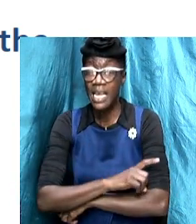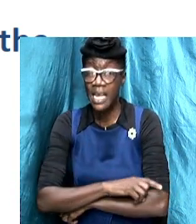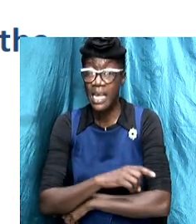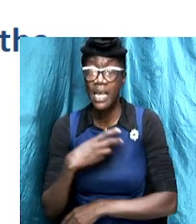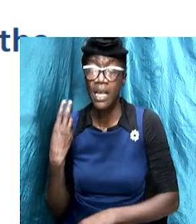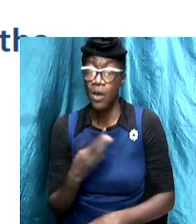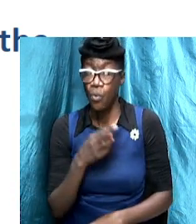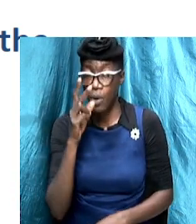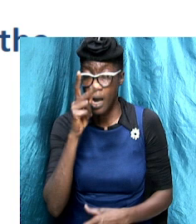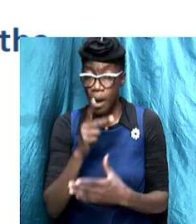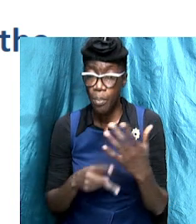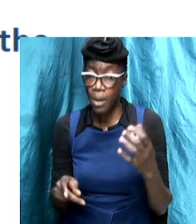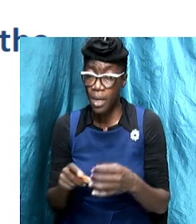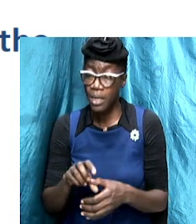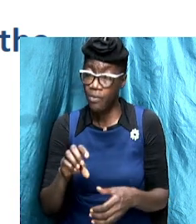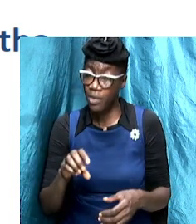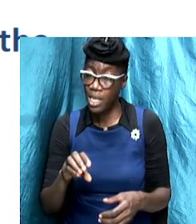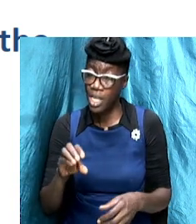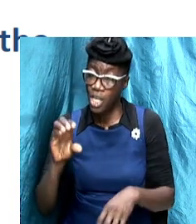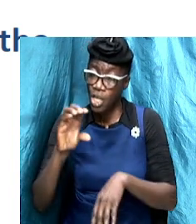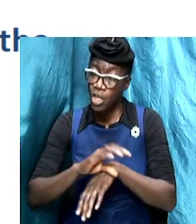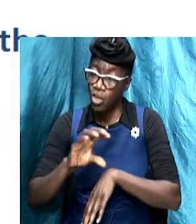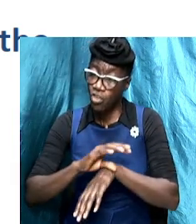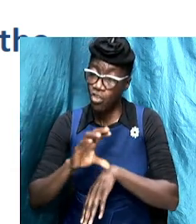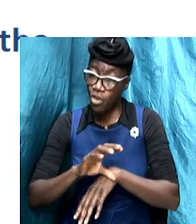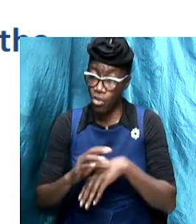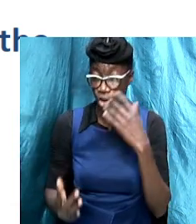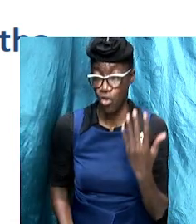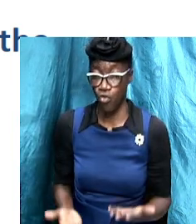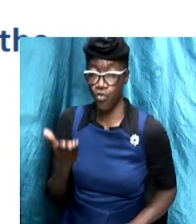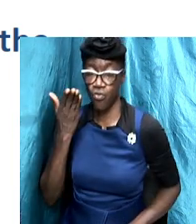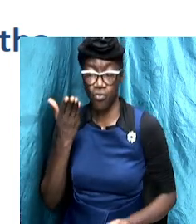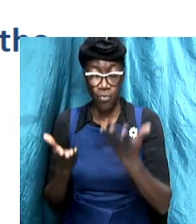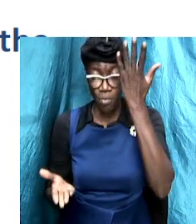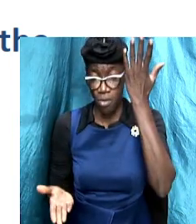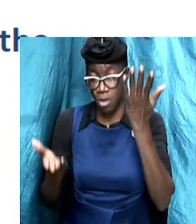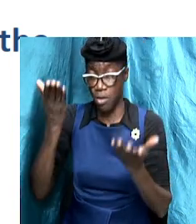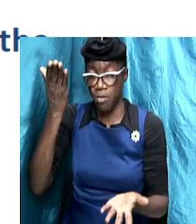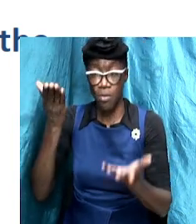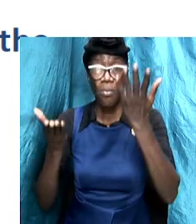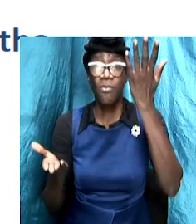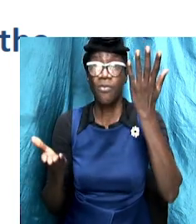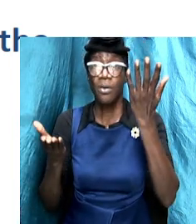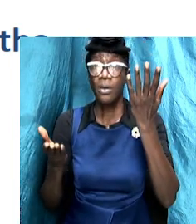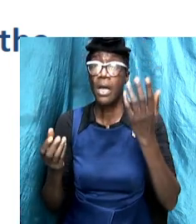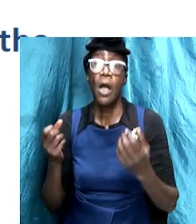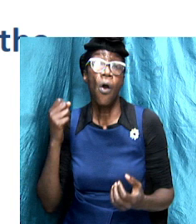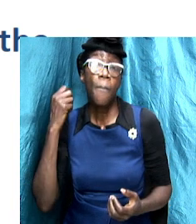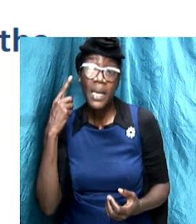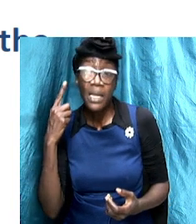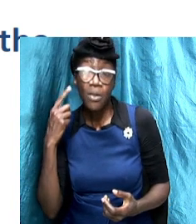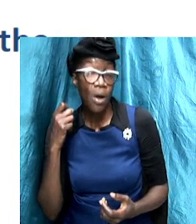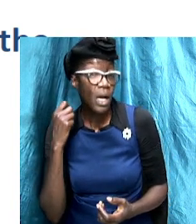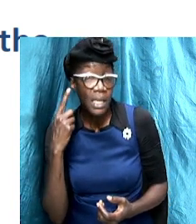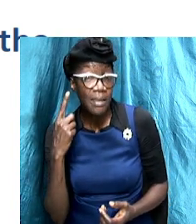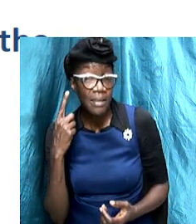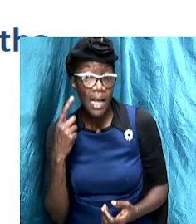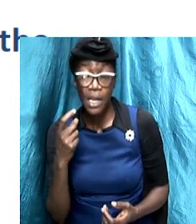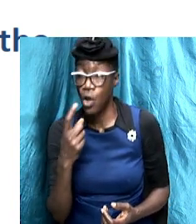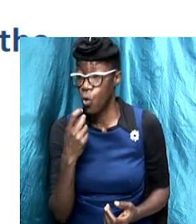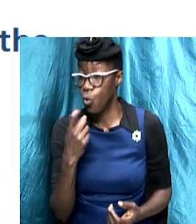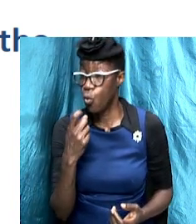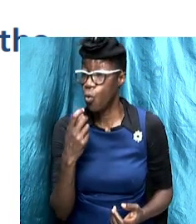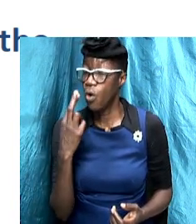part of the church triumphant. So we must begin to understand who we are and